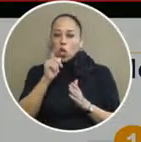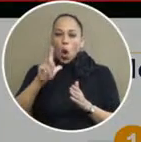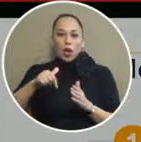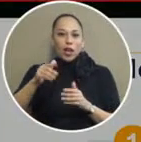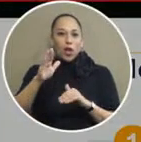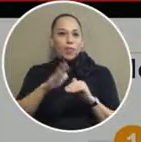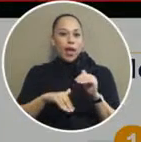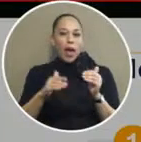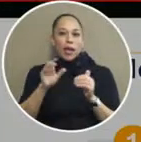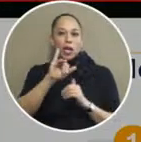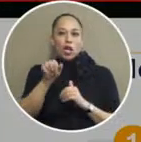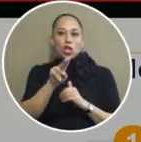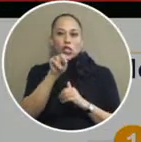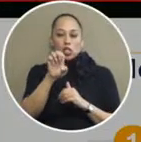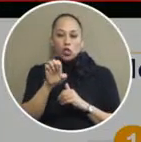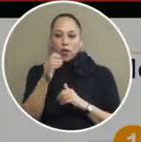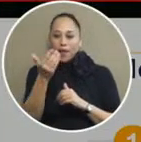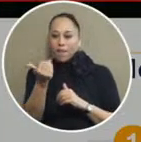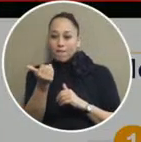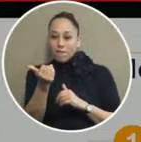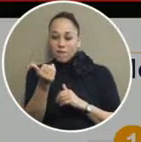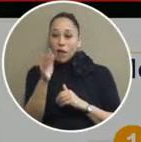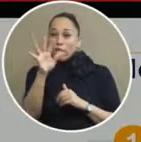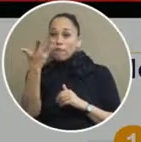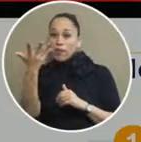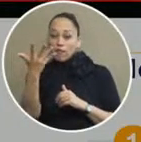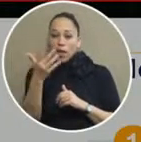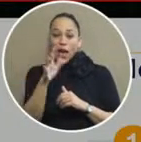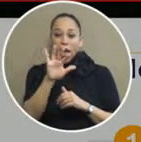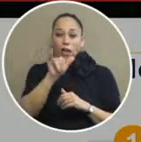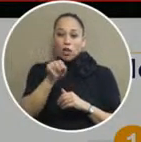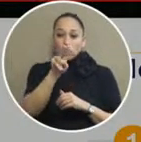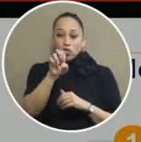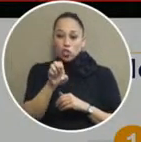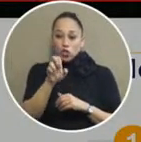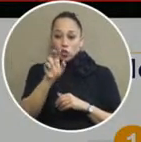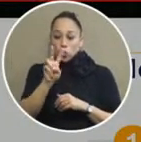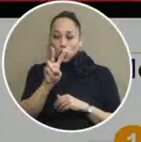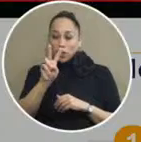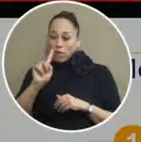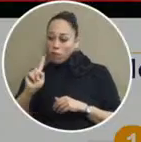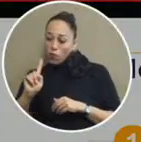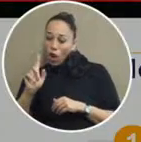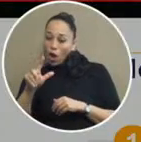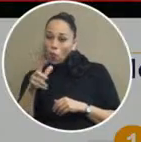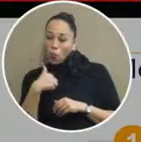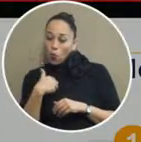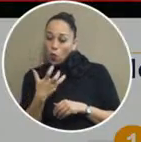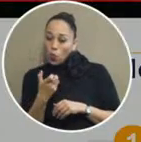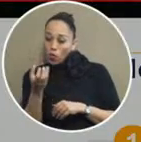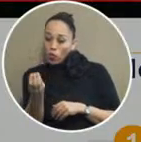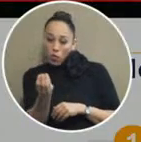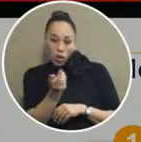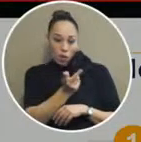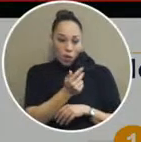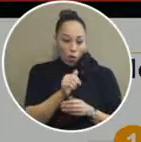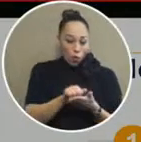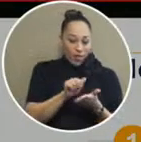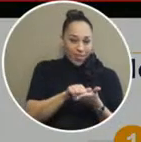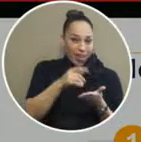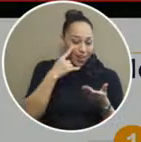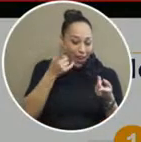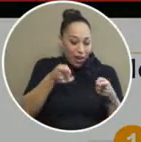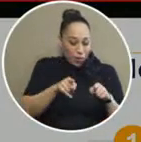June 5th. And by mid-June, and no later than June 23rd, we really want to come back with these